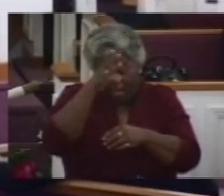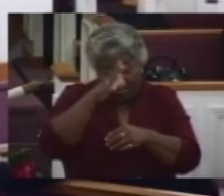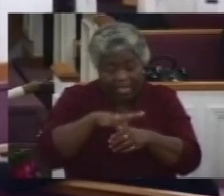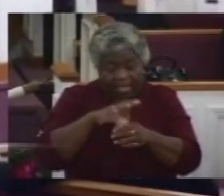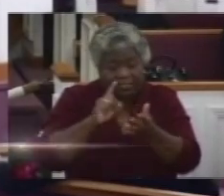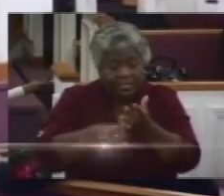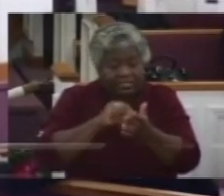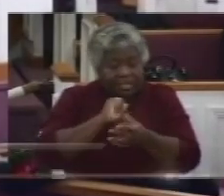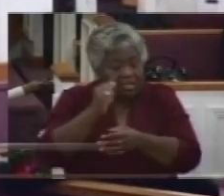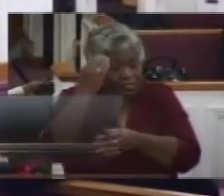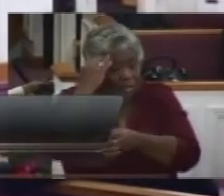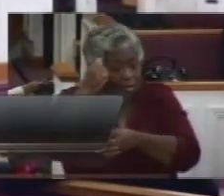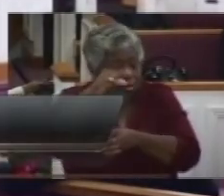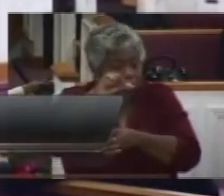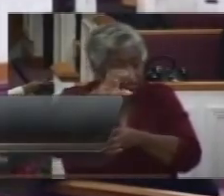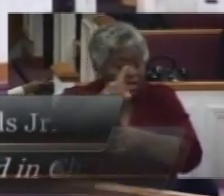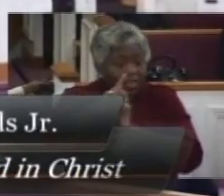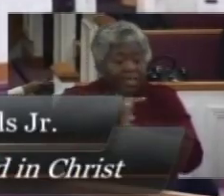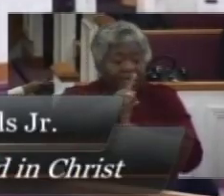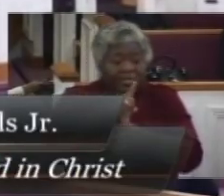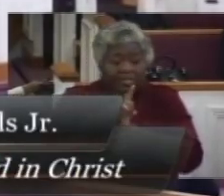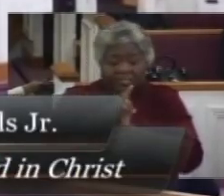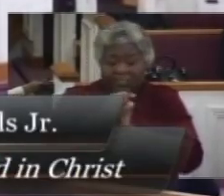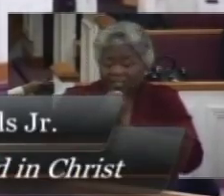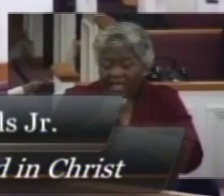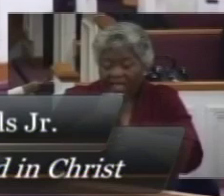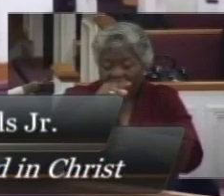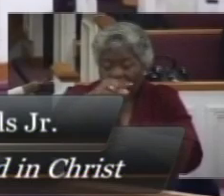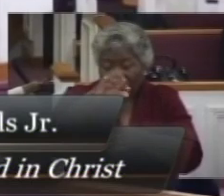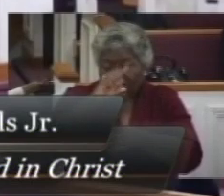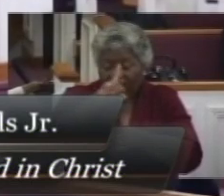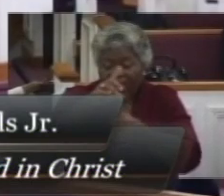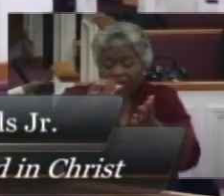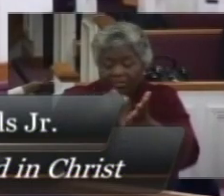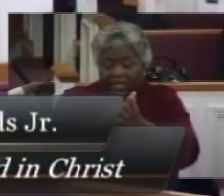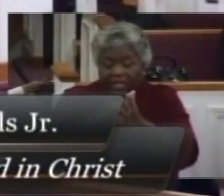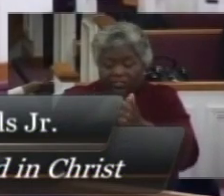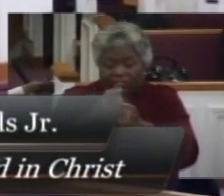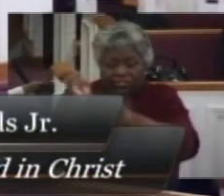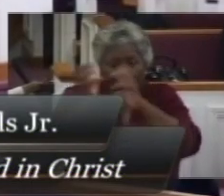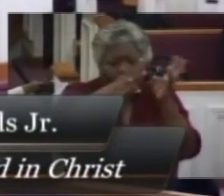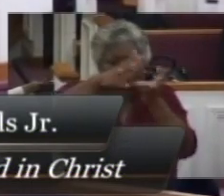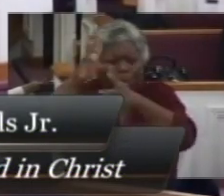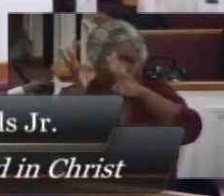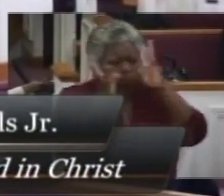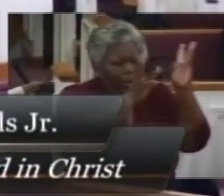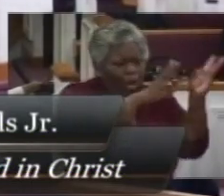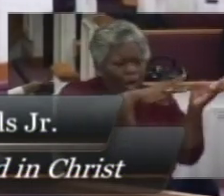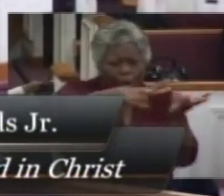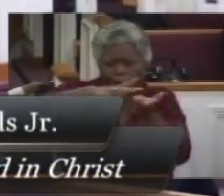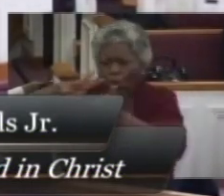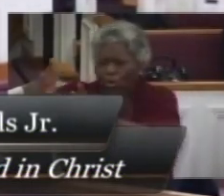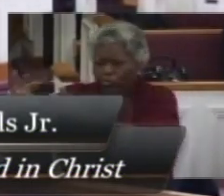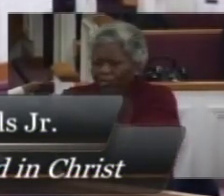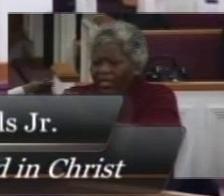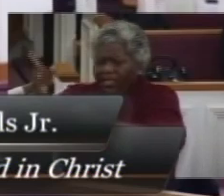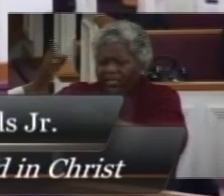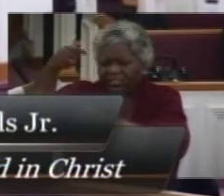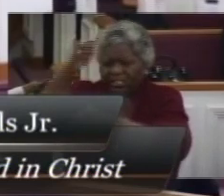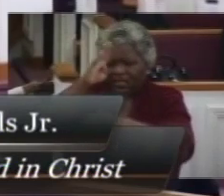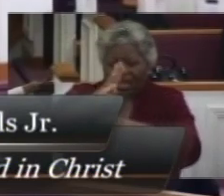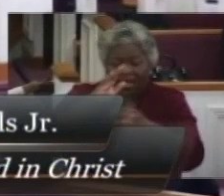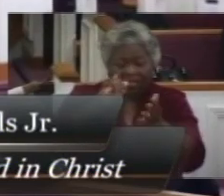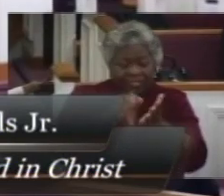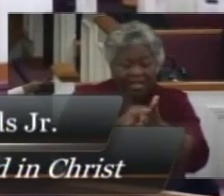This unknown God, he's not a God that just blows on you. He's a